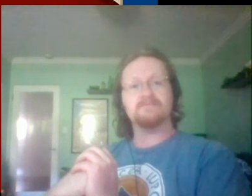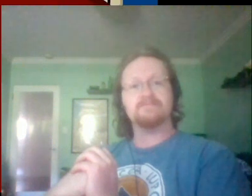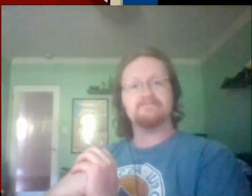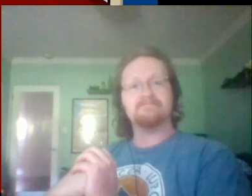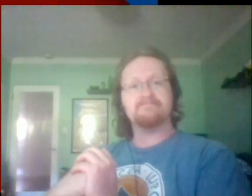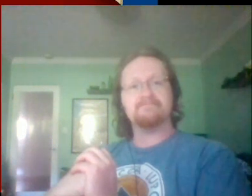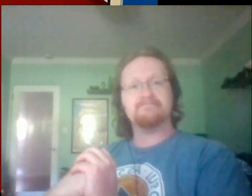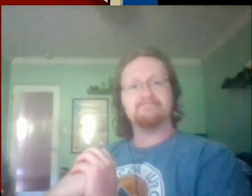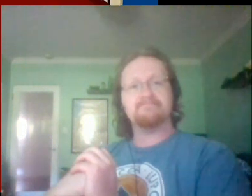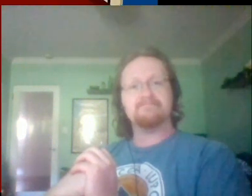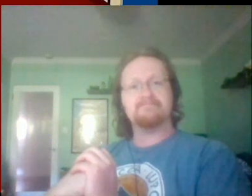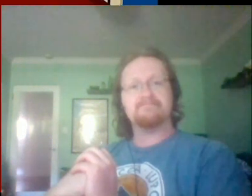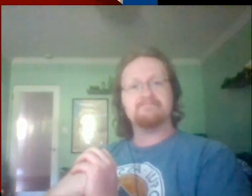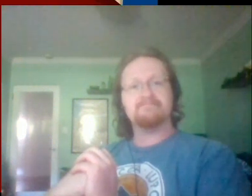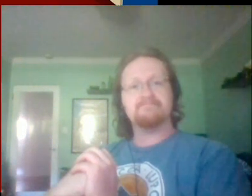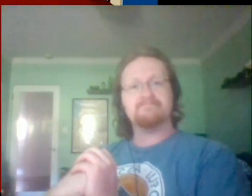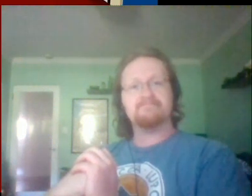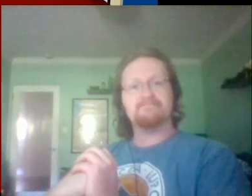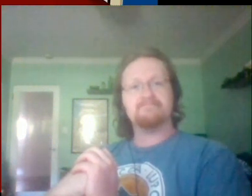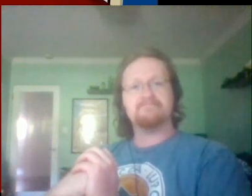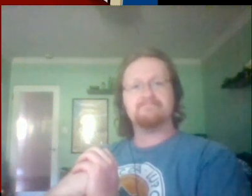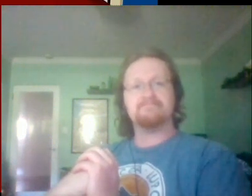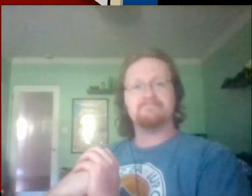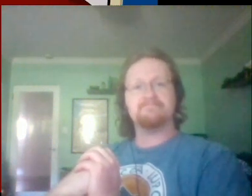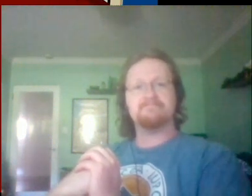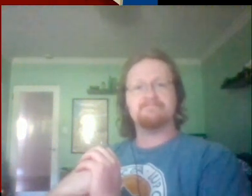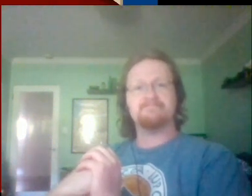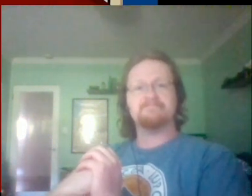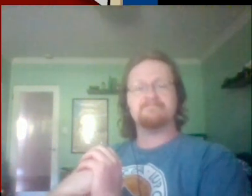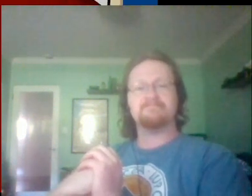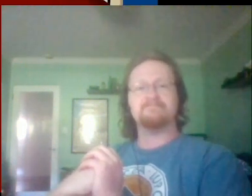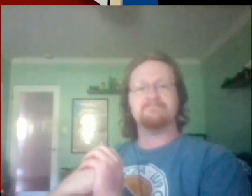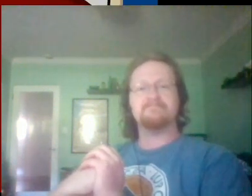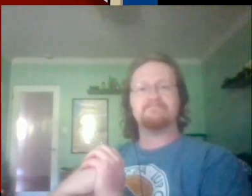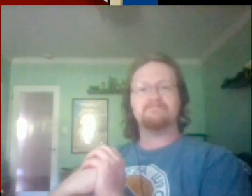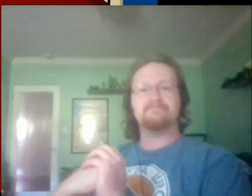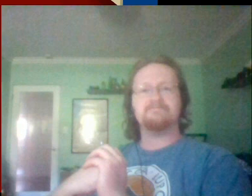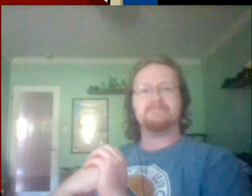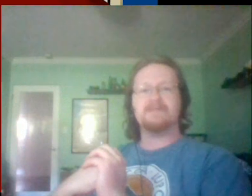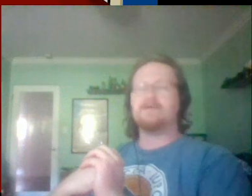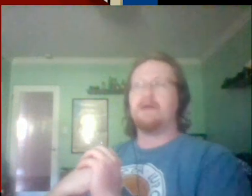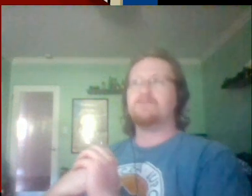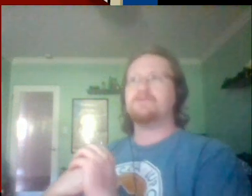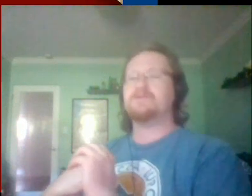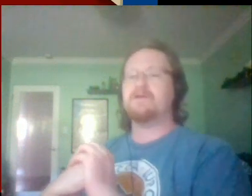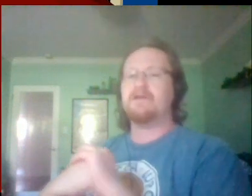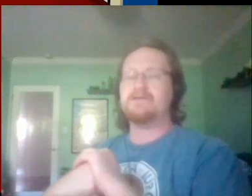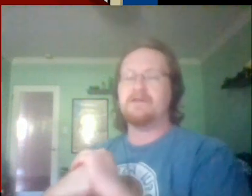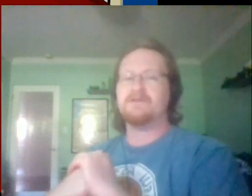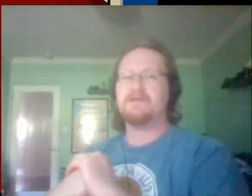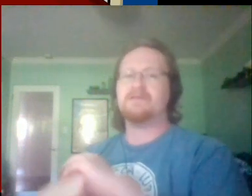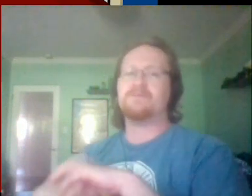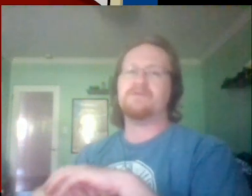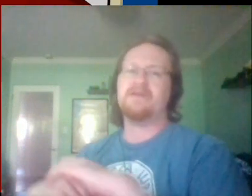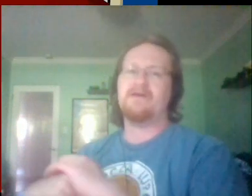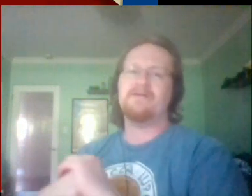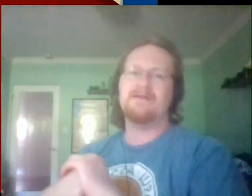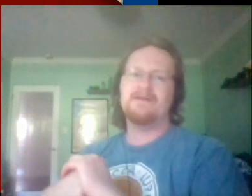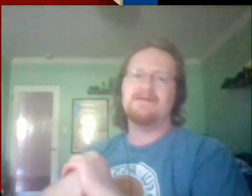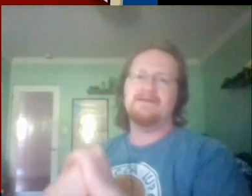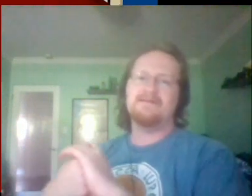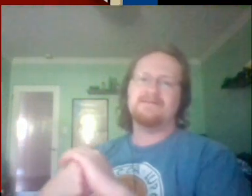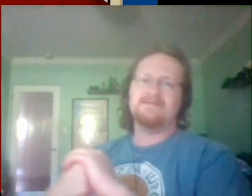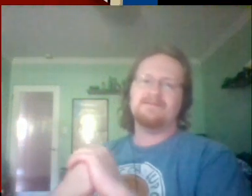It's the greatest Um, but I I have to go now And Do